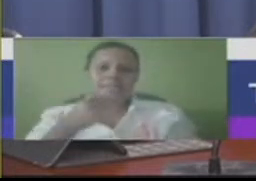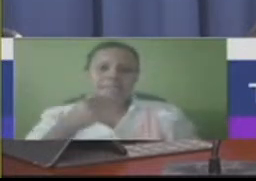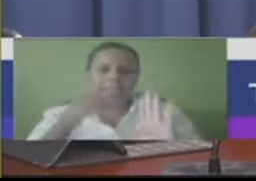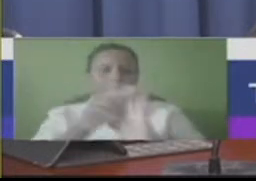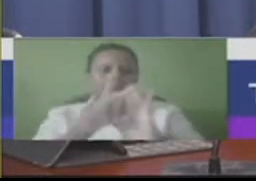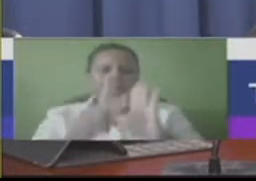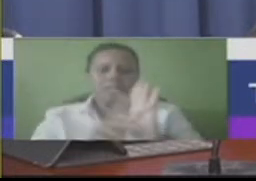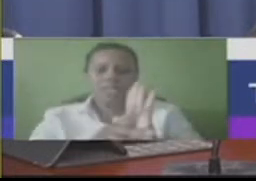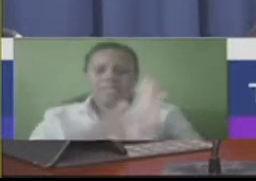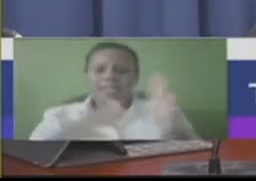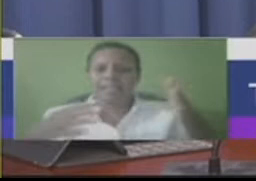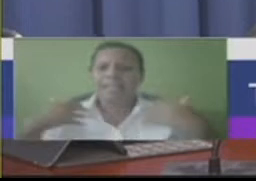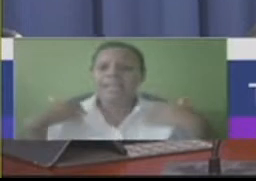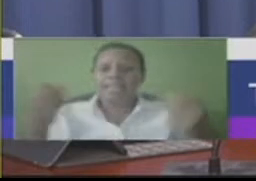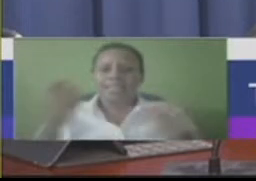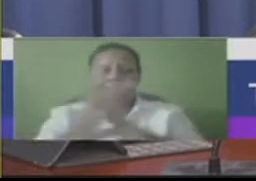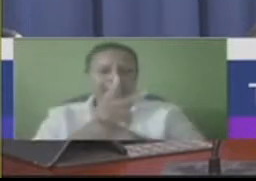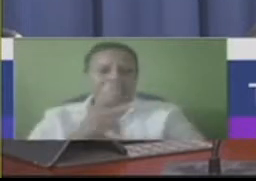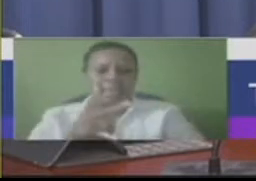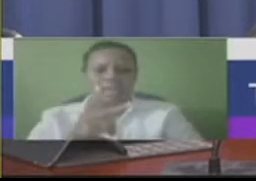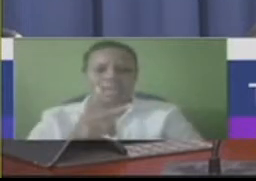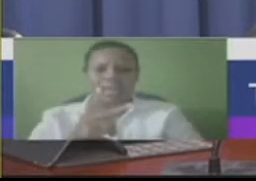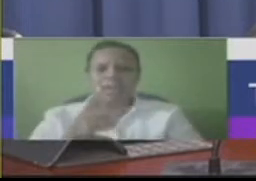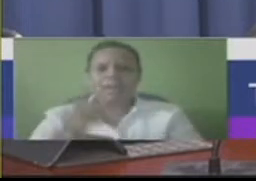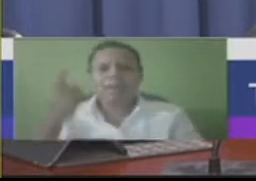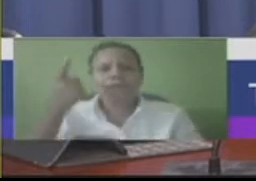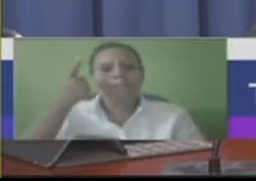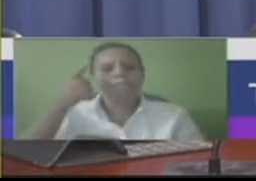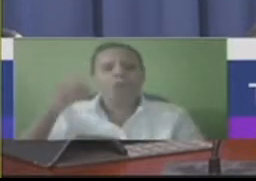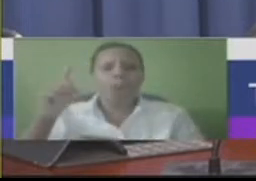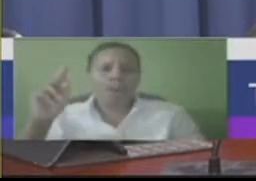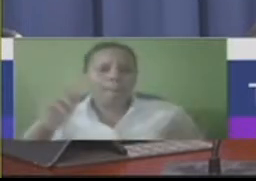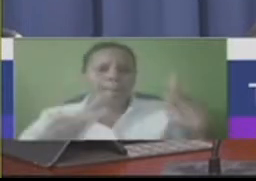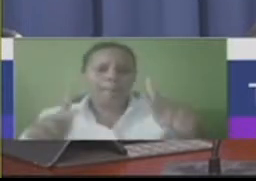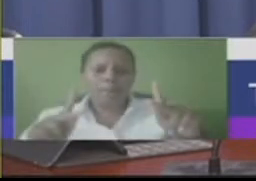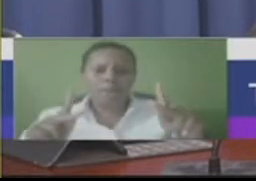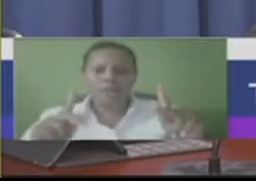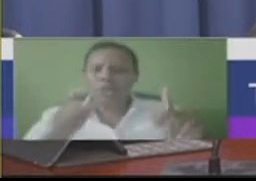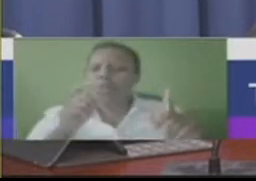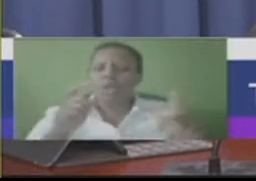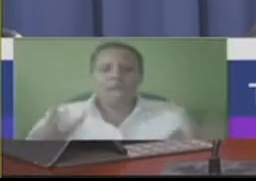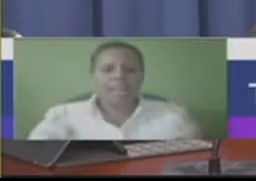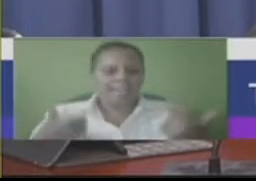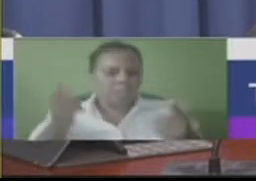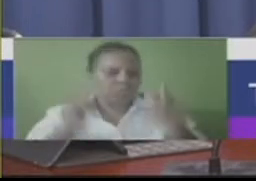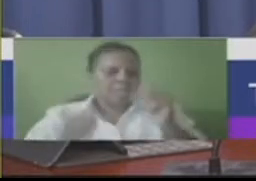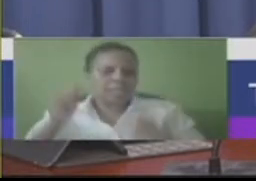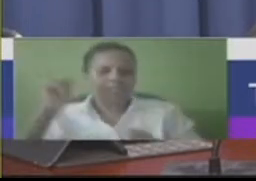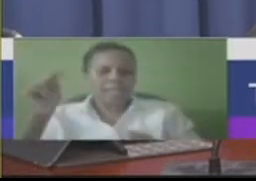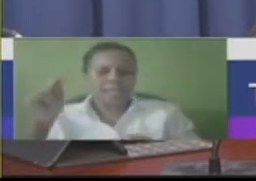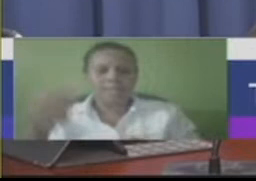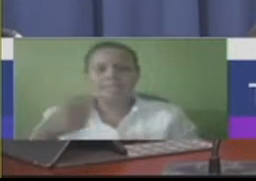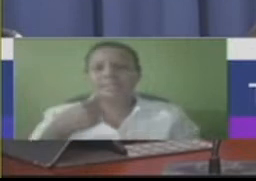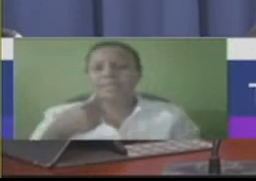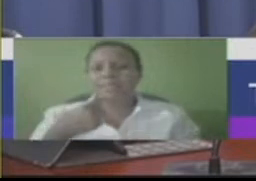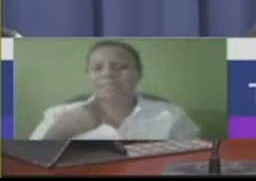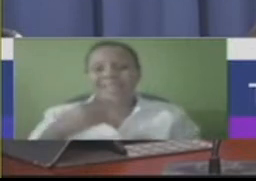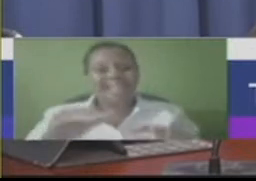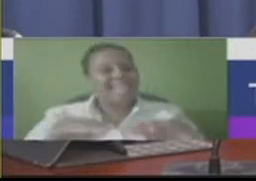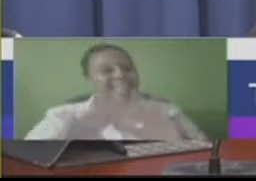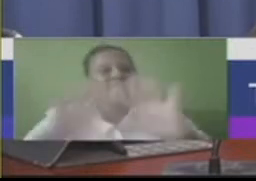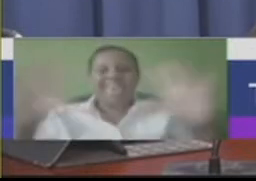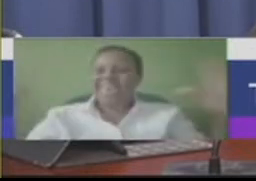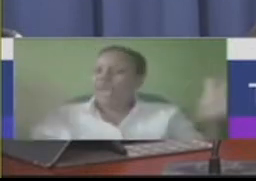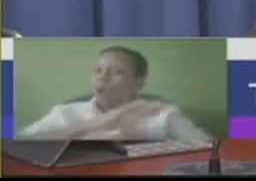for migrants. And that policy says clearly that migrants are entitled to